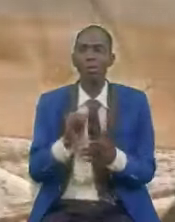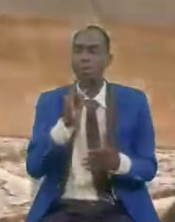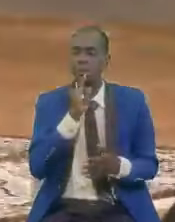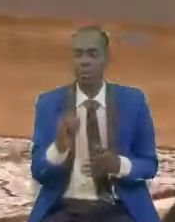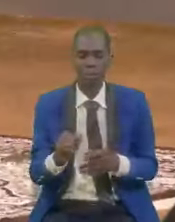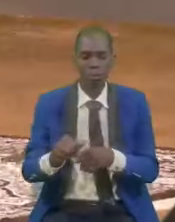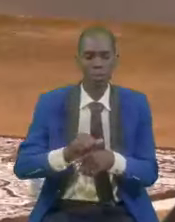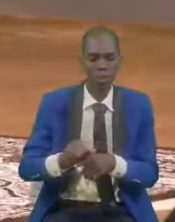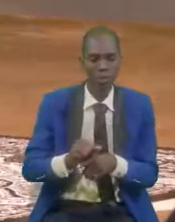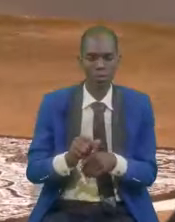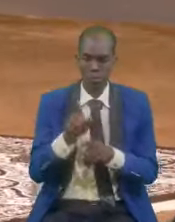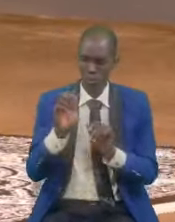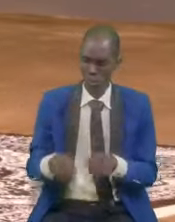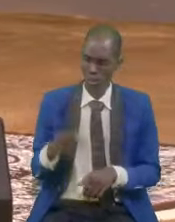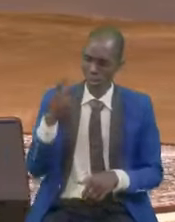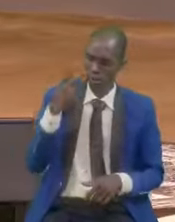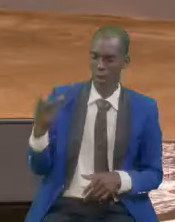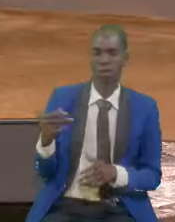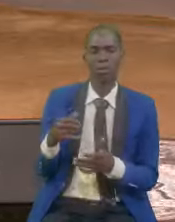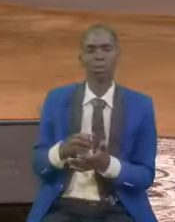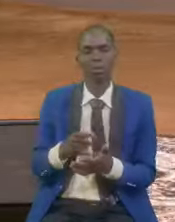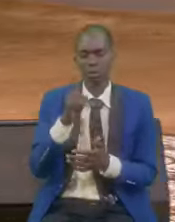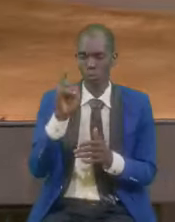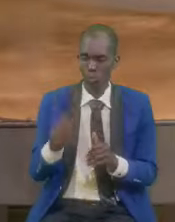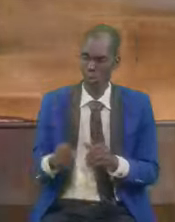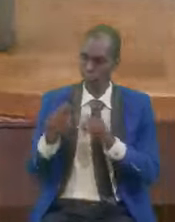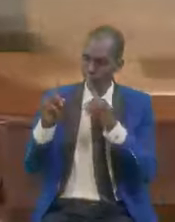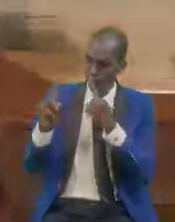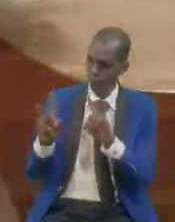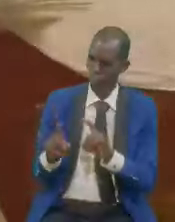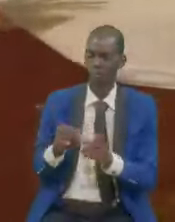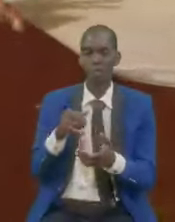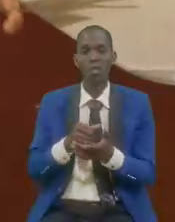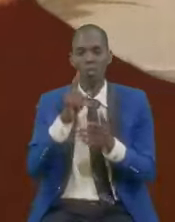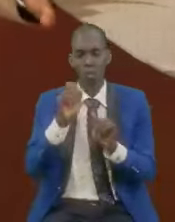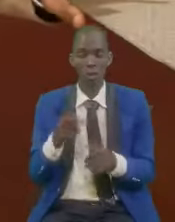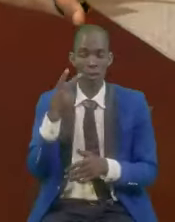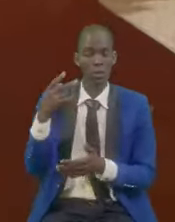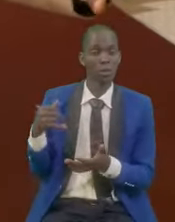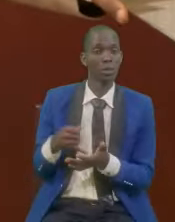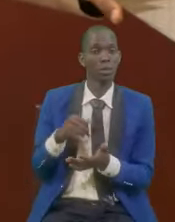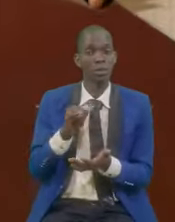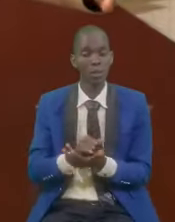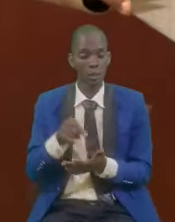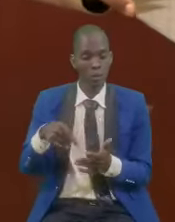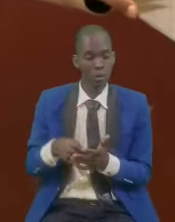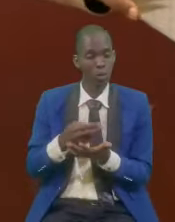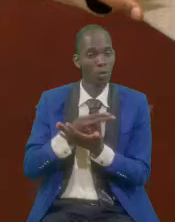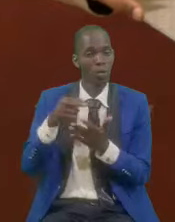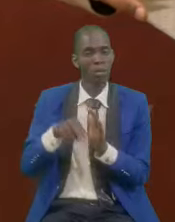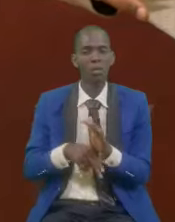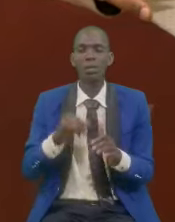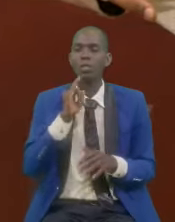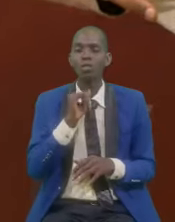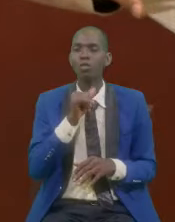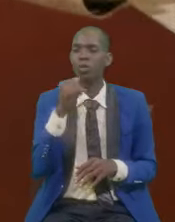practical, you can see it, you can examine it, and you can see that this godliness is not just